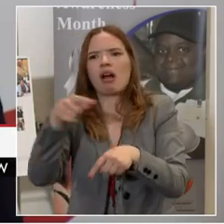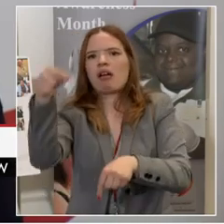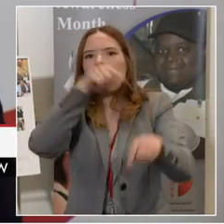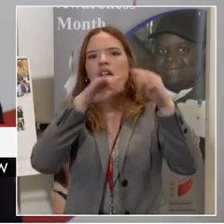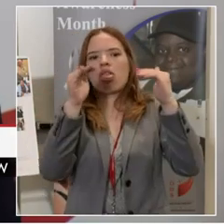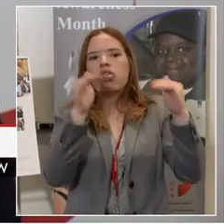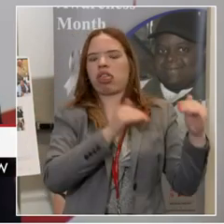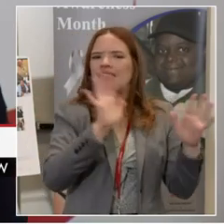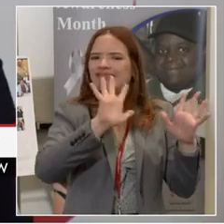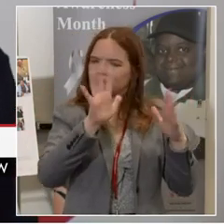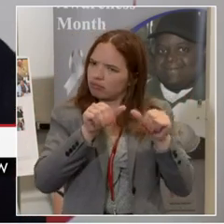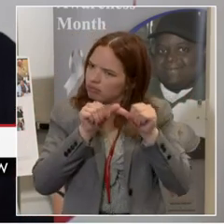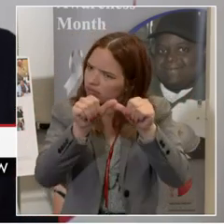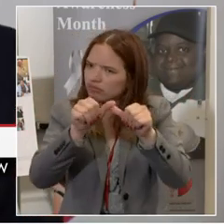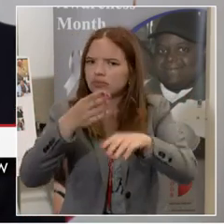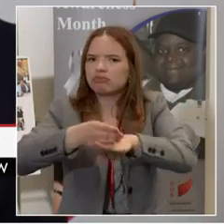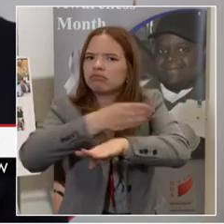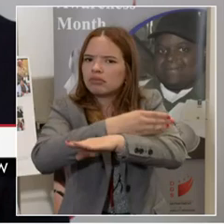that?